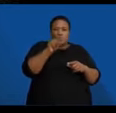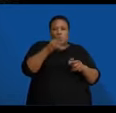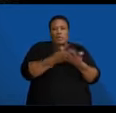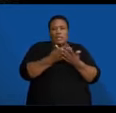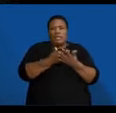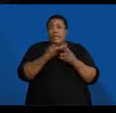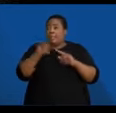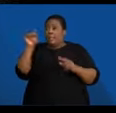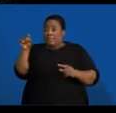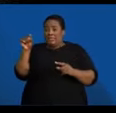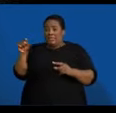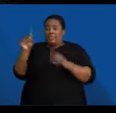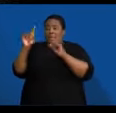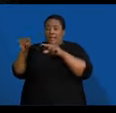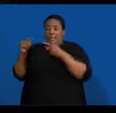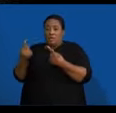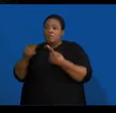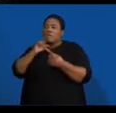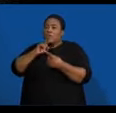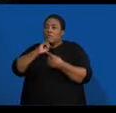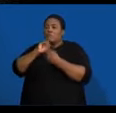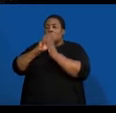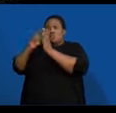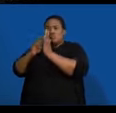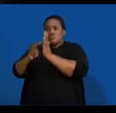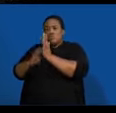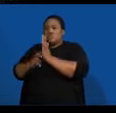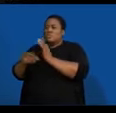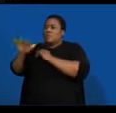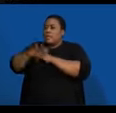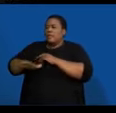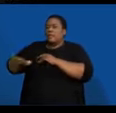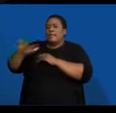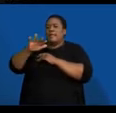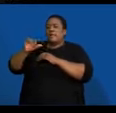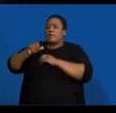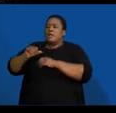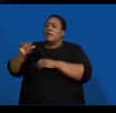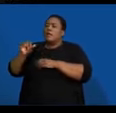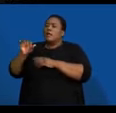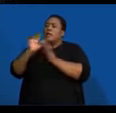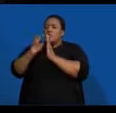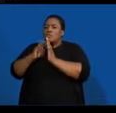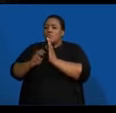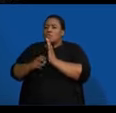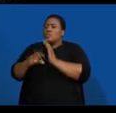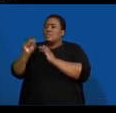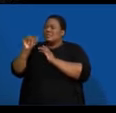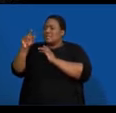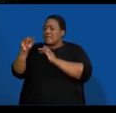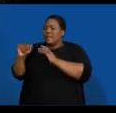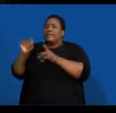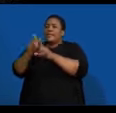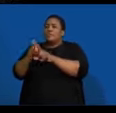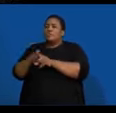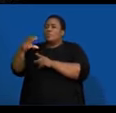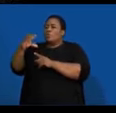the non-right-angled triangles, I use the rules like your area rule, sine rule, and cosine rule. Also use